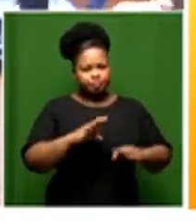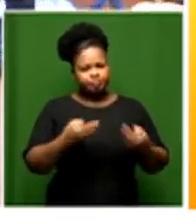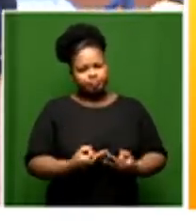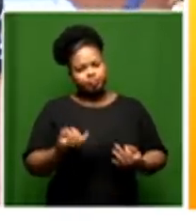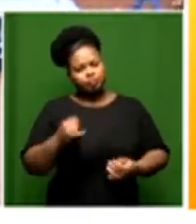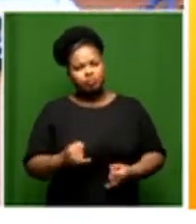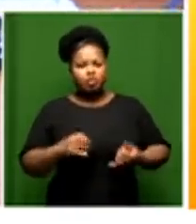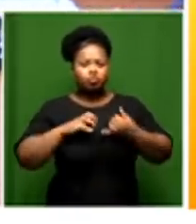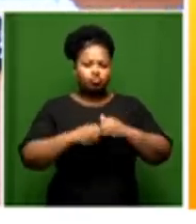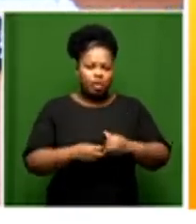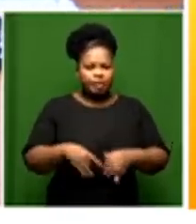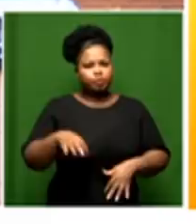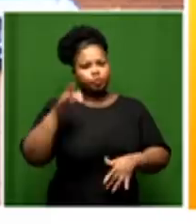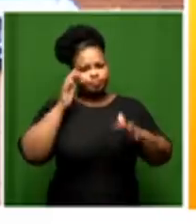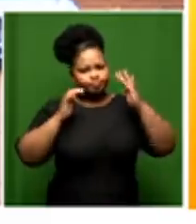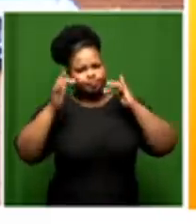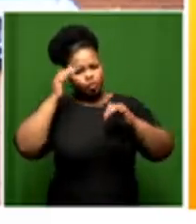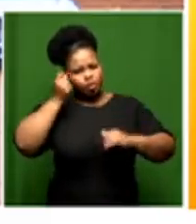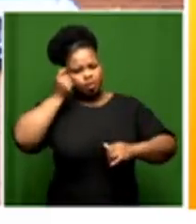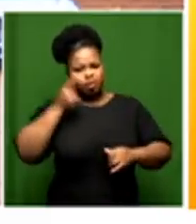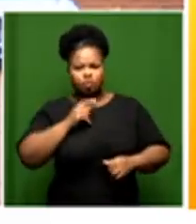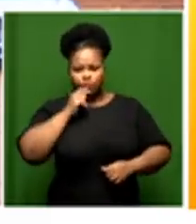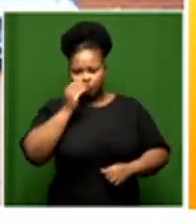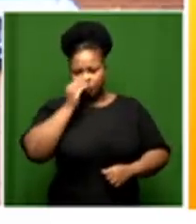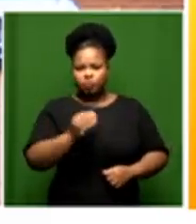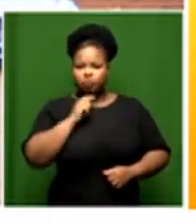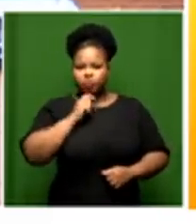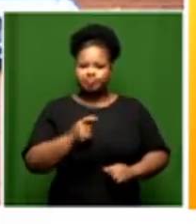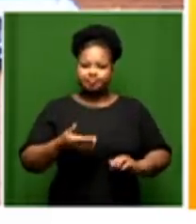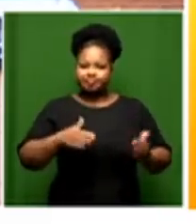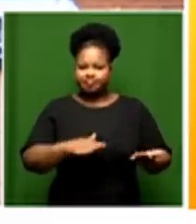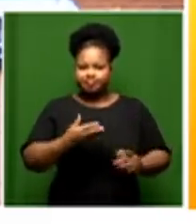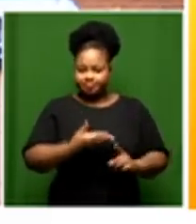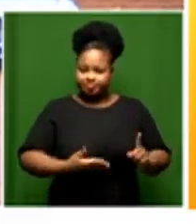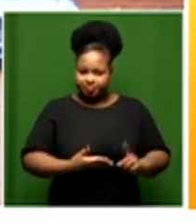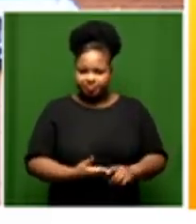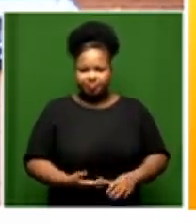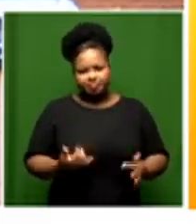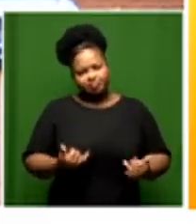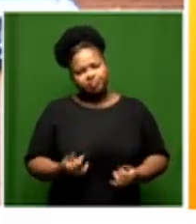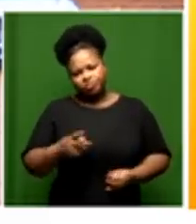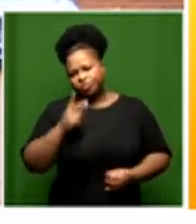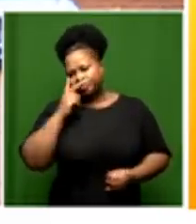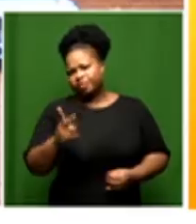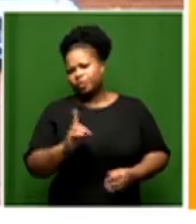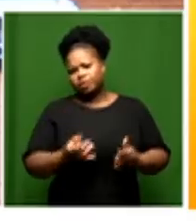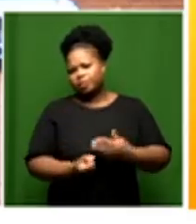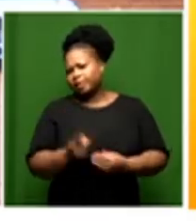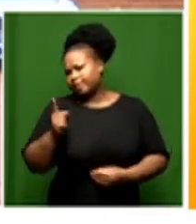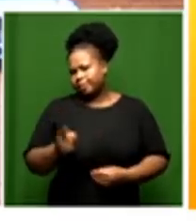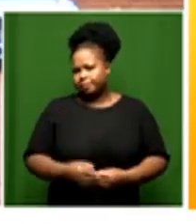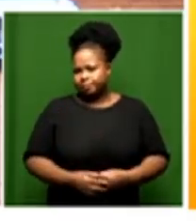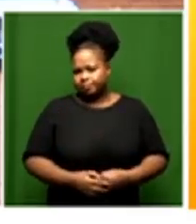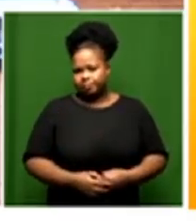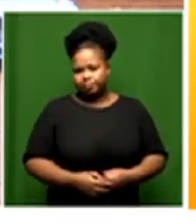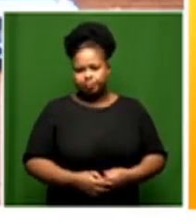still trying to process the news that Jackson Mthembu has indeed passed on. So what are you seeing where you are right now? What can you